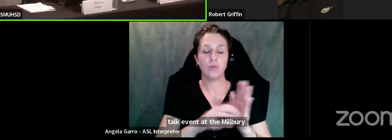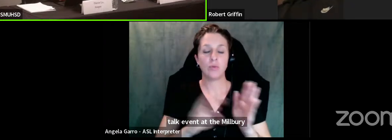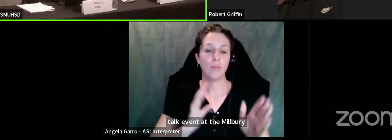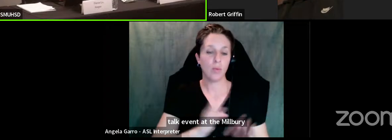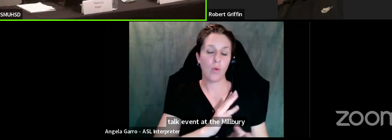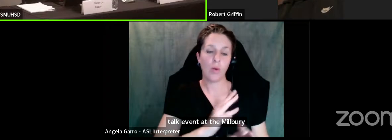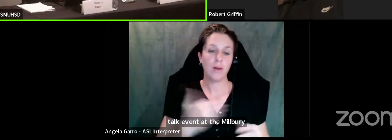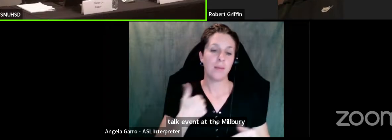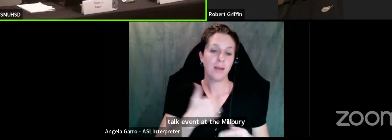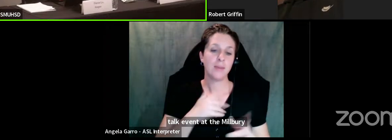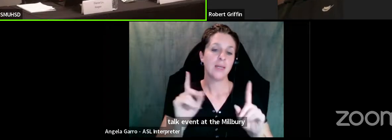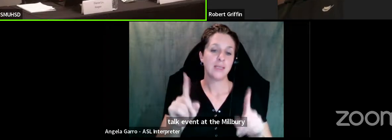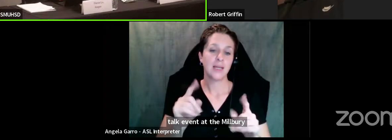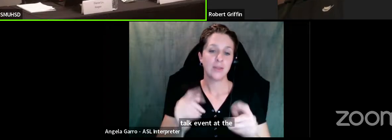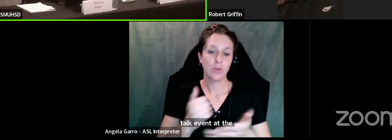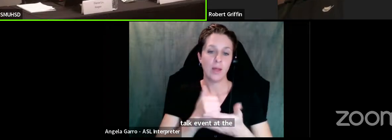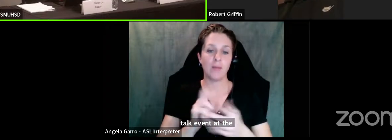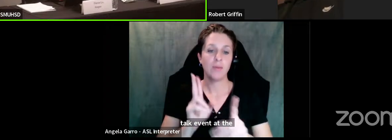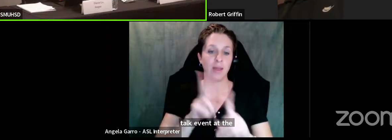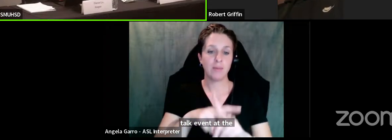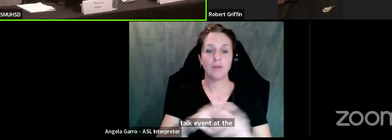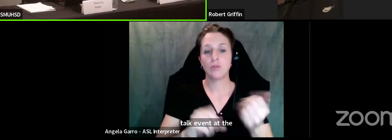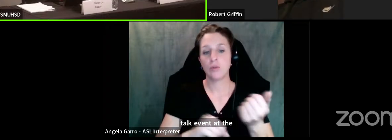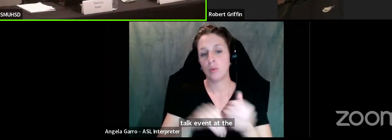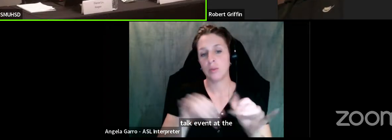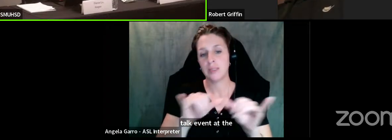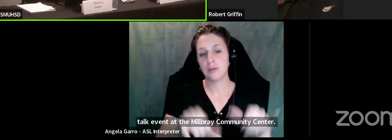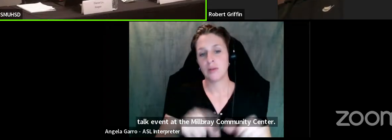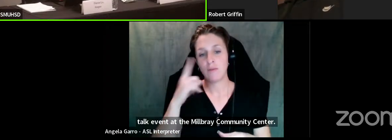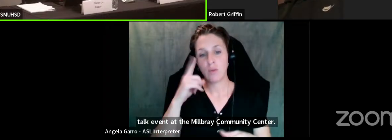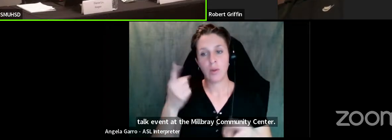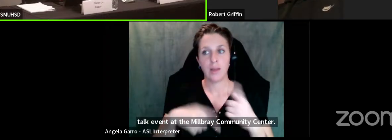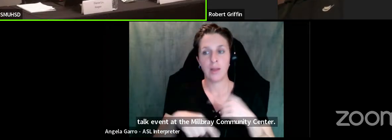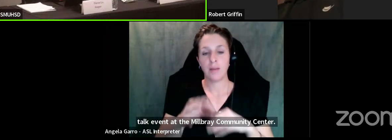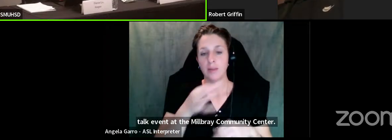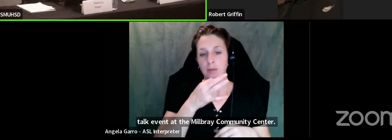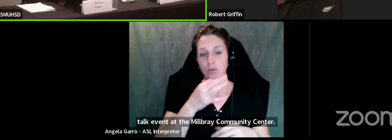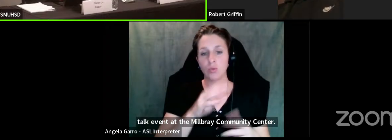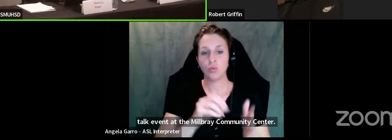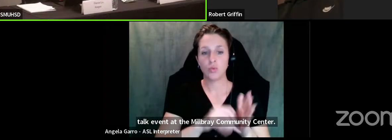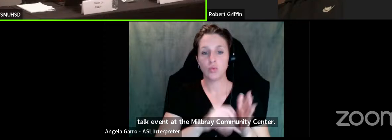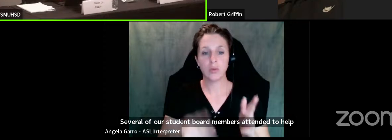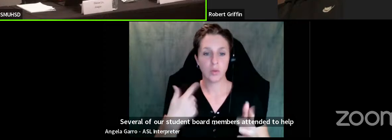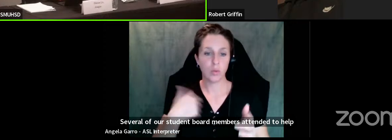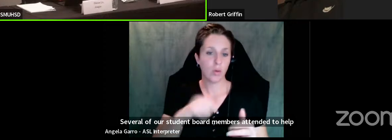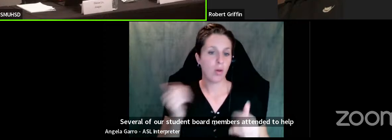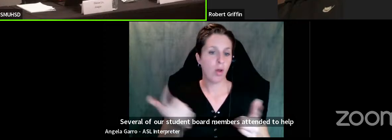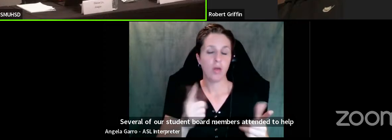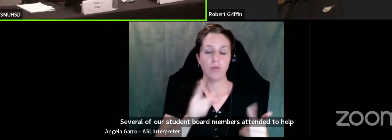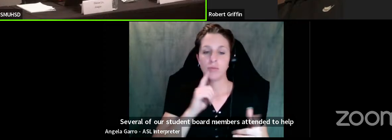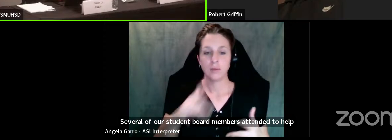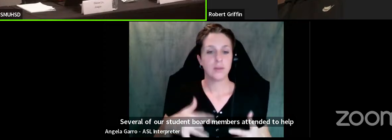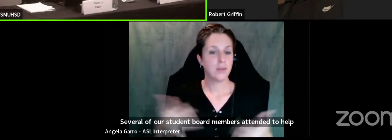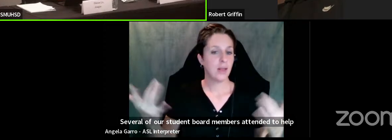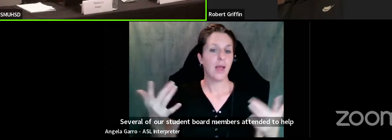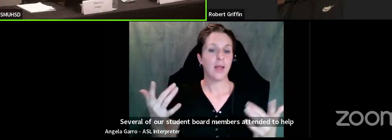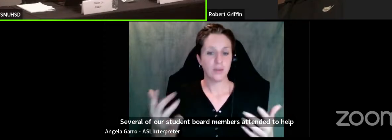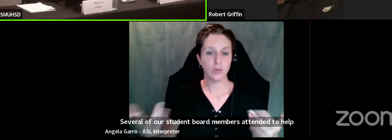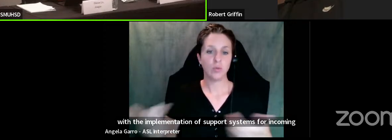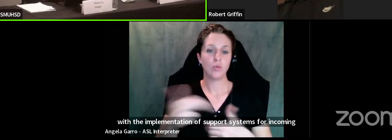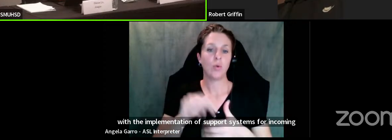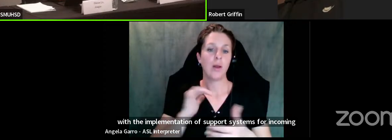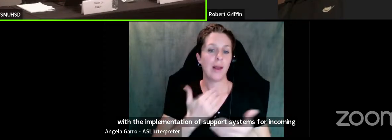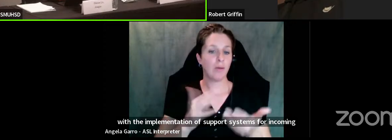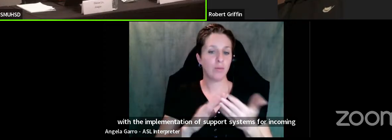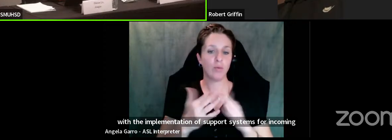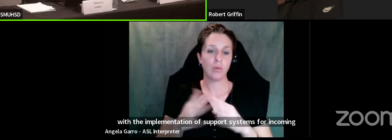attended to help with the implementation of support systems for incoming students. And we were all just so delighted to join our community leaders